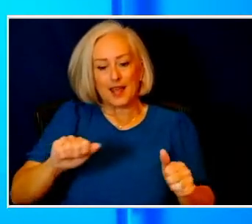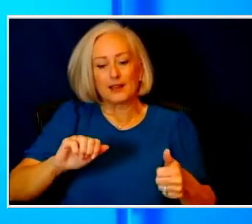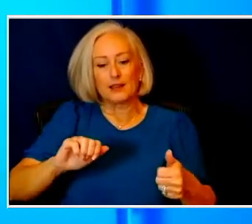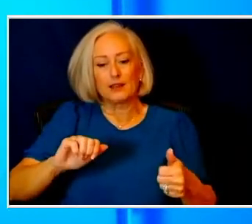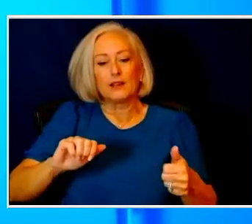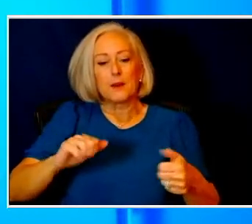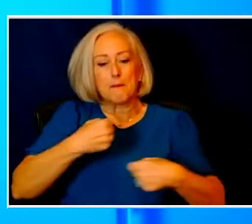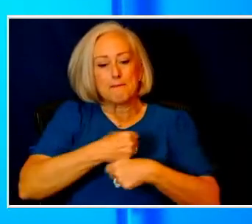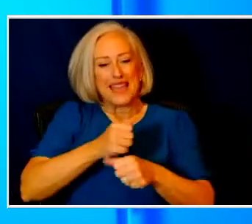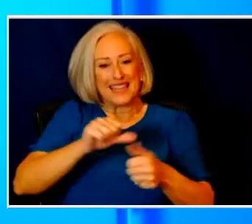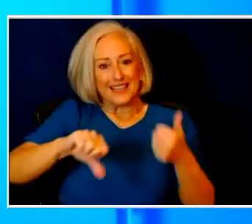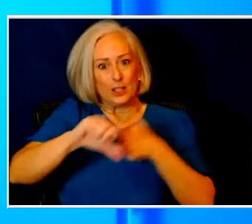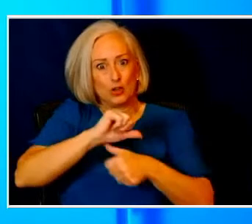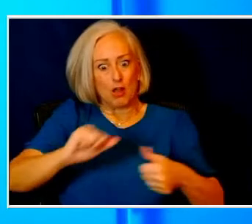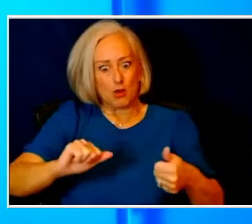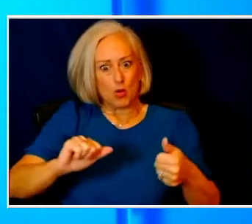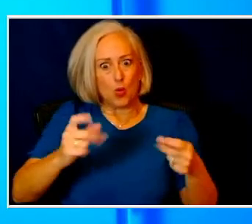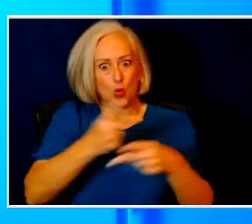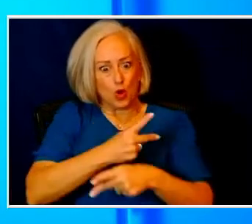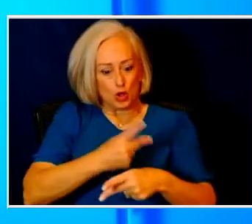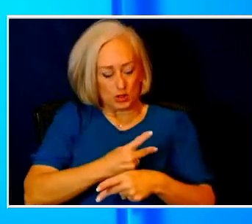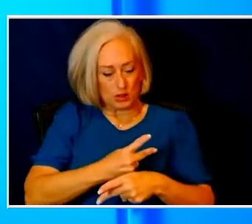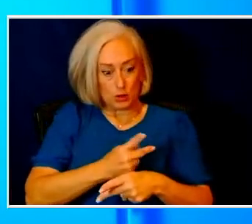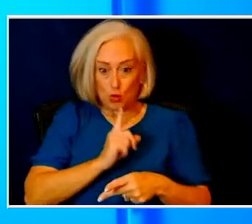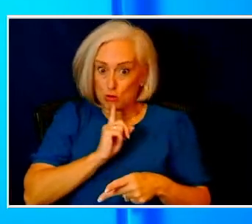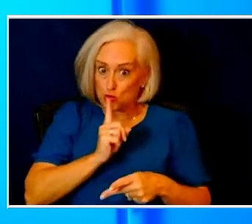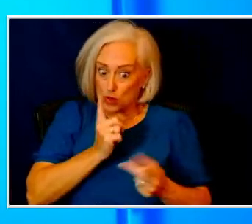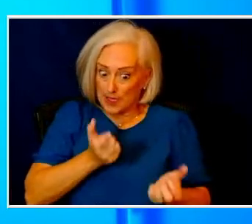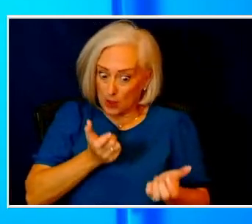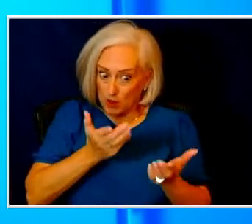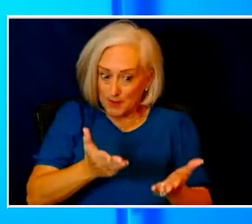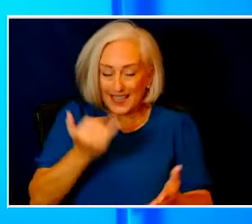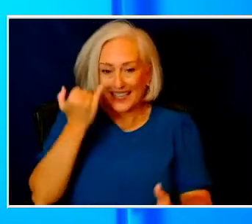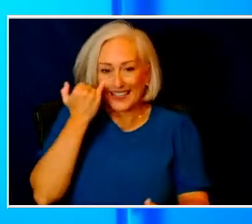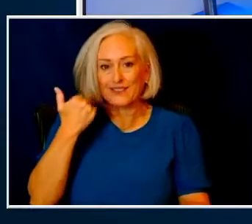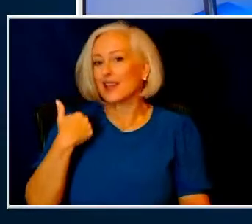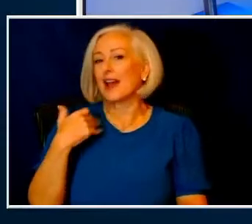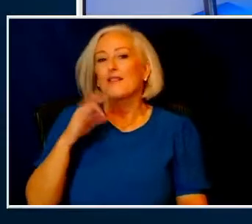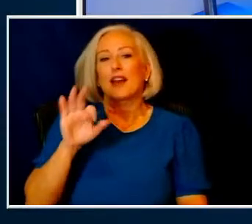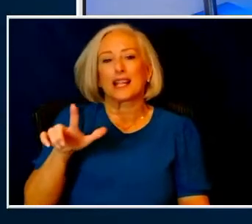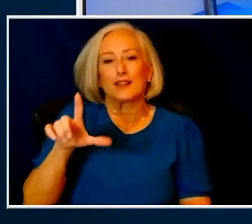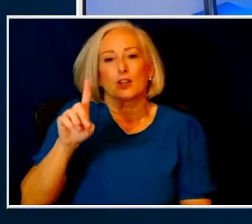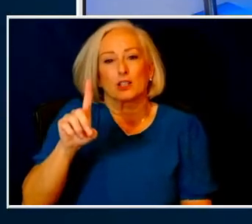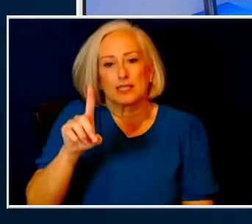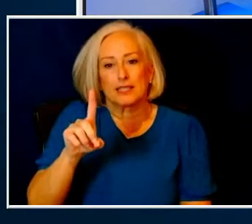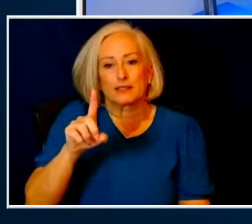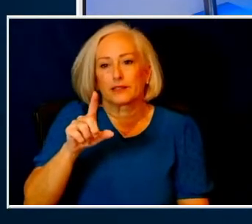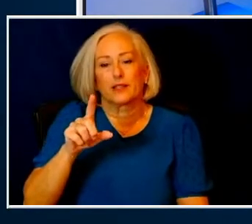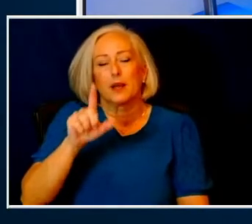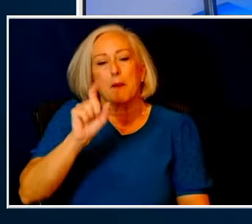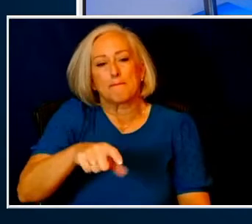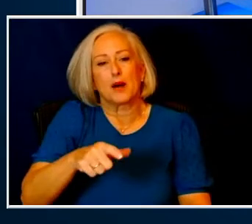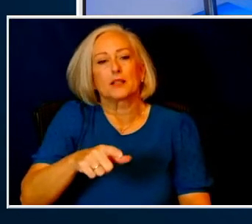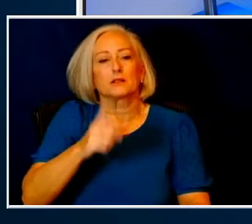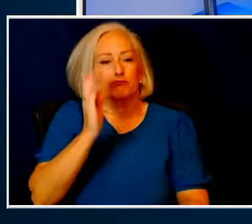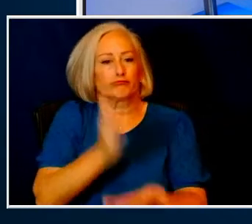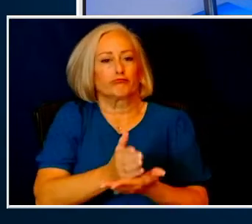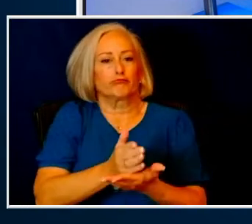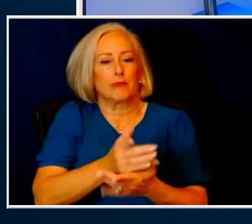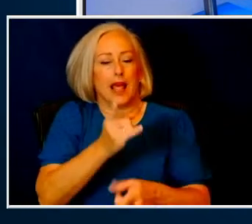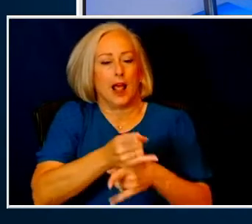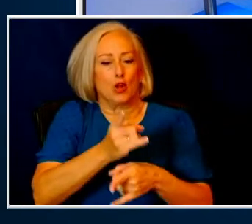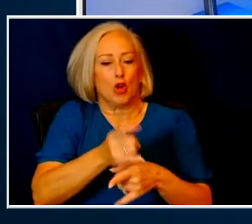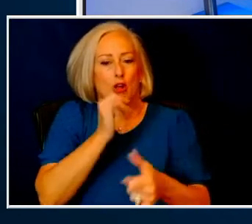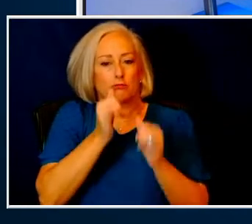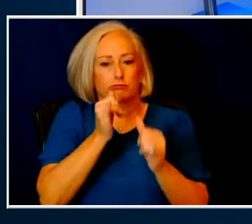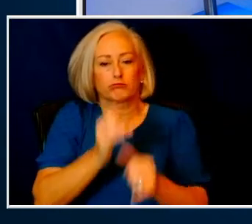recommend that people who have fatty liver of any cause not drink alcohol. Jill? Yes. Ying